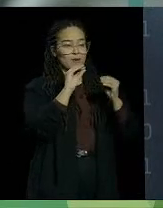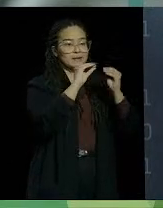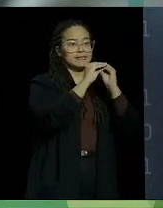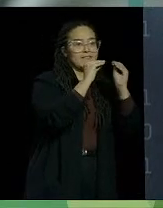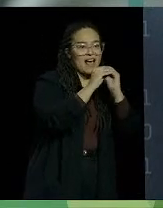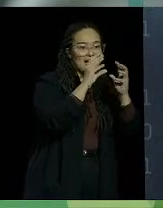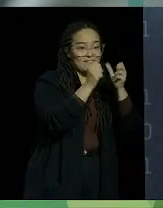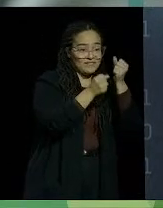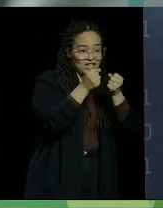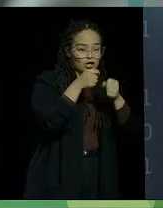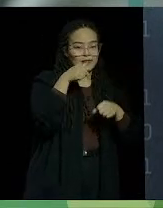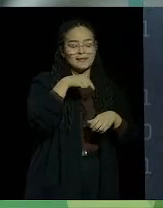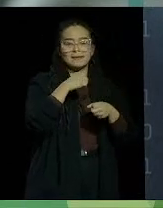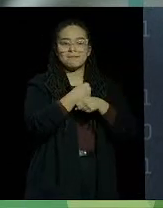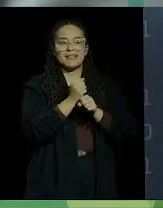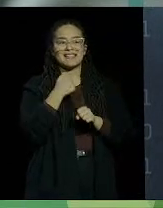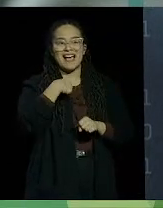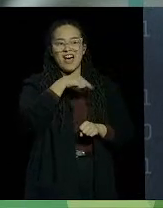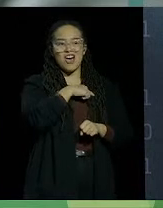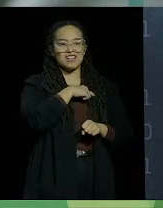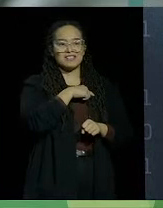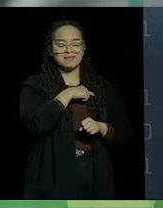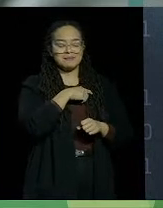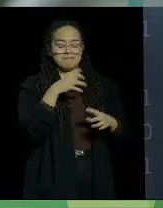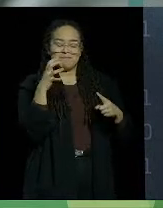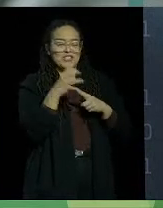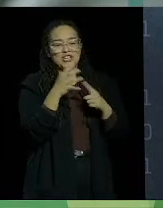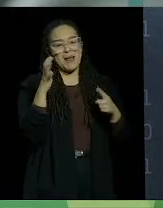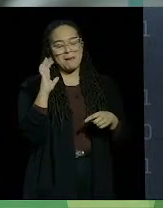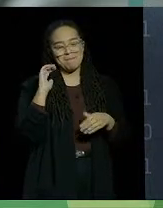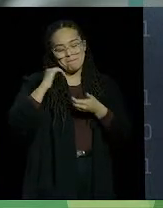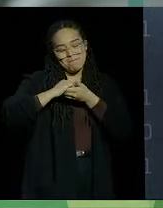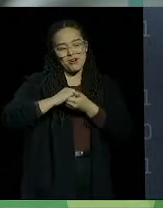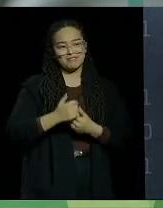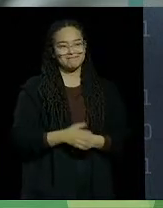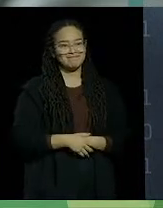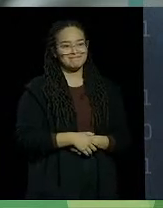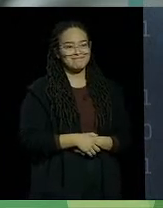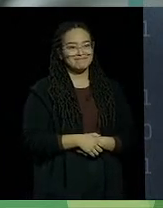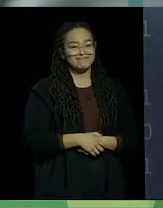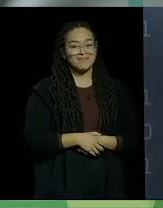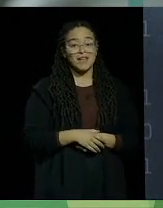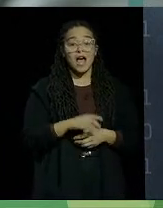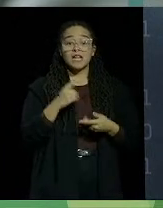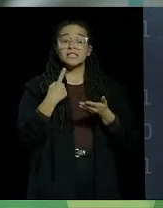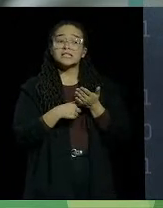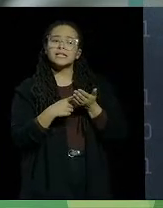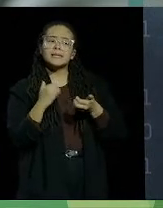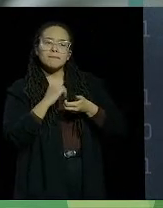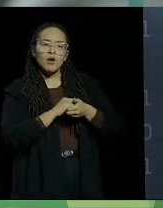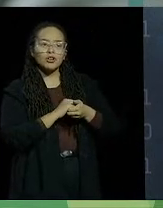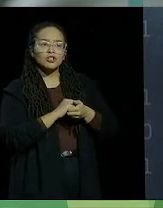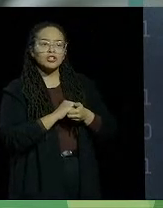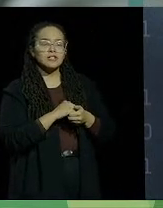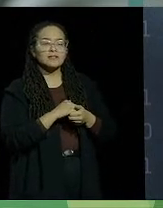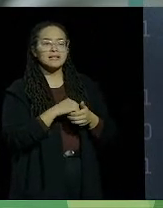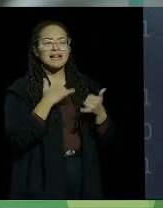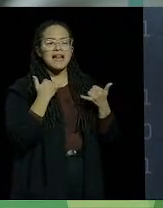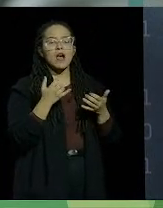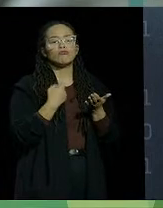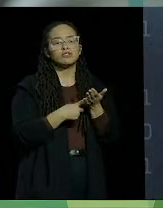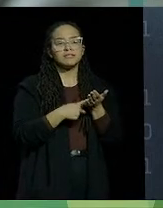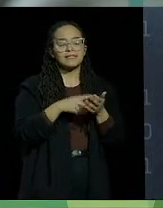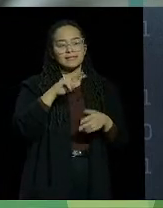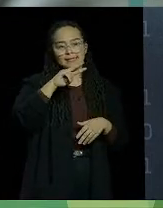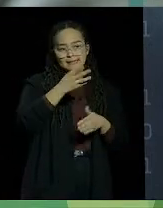this makes us, at the end, the go-to partner. Speaking of partners, let's move on to